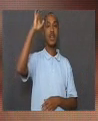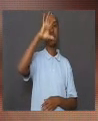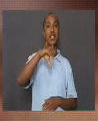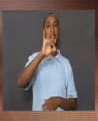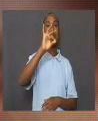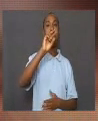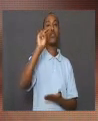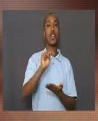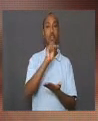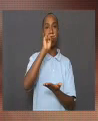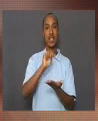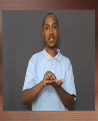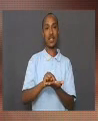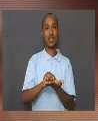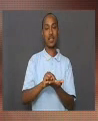of the nucleus.